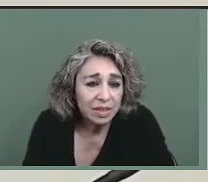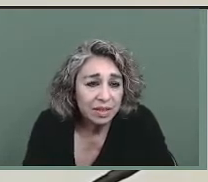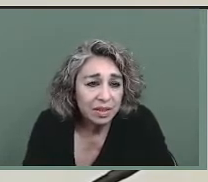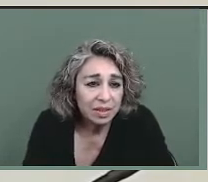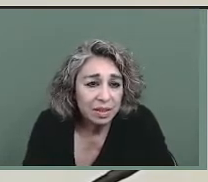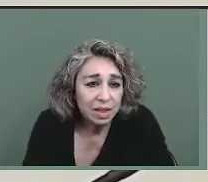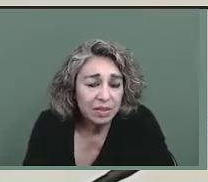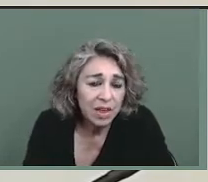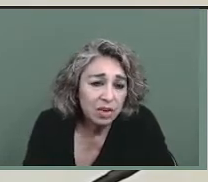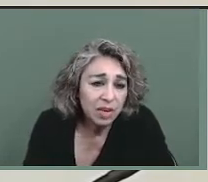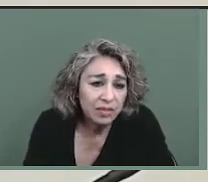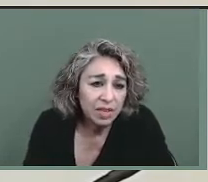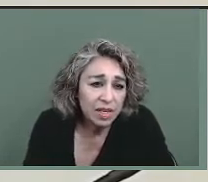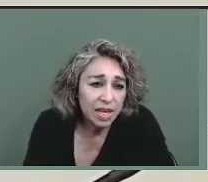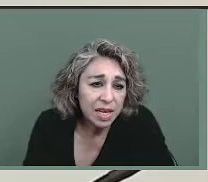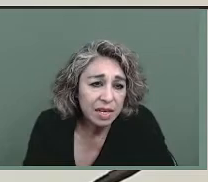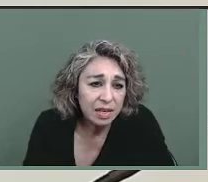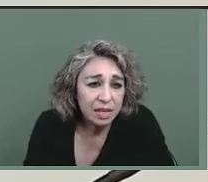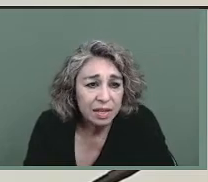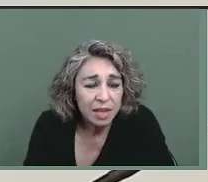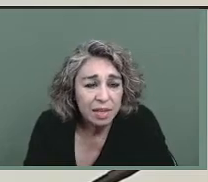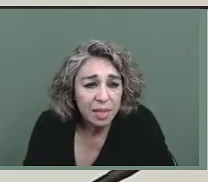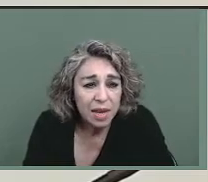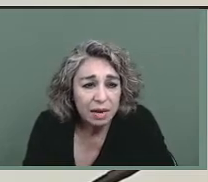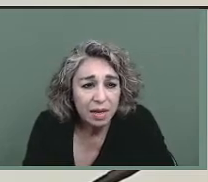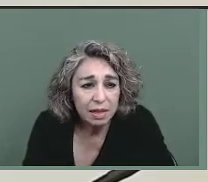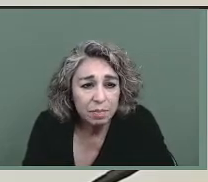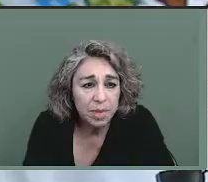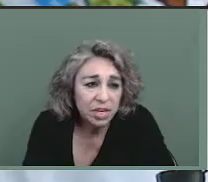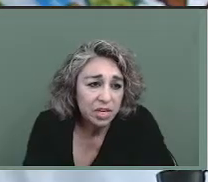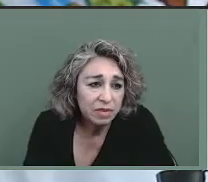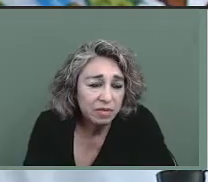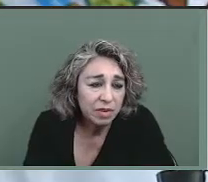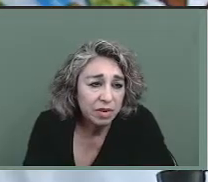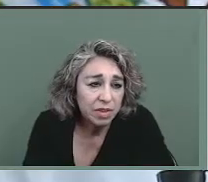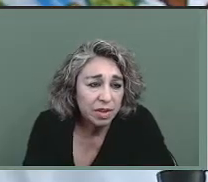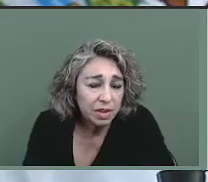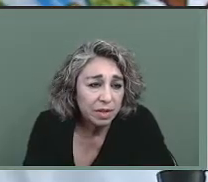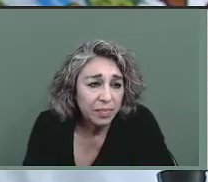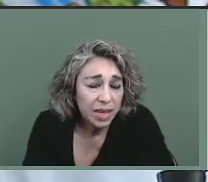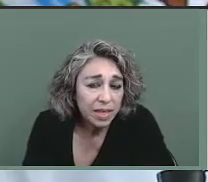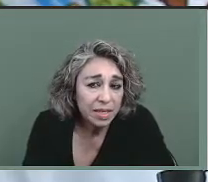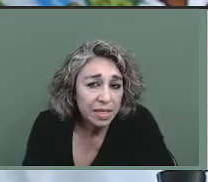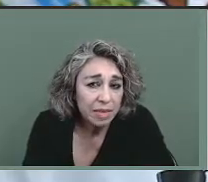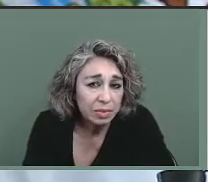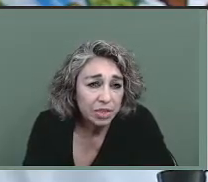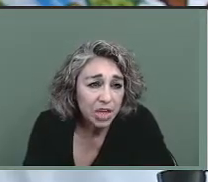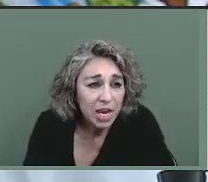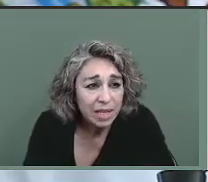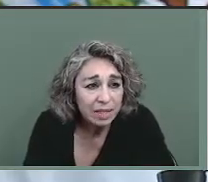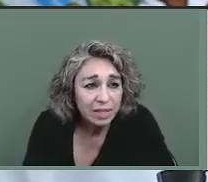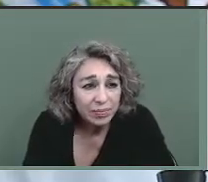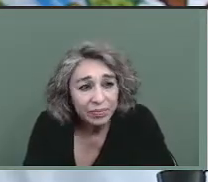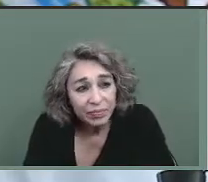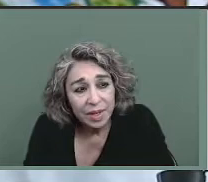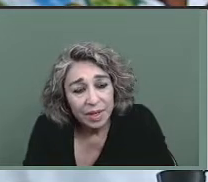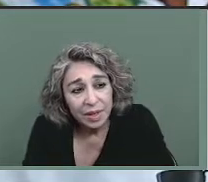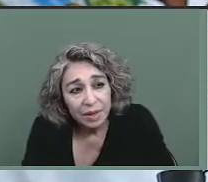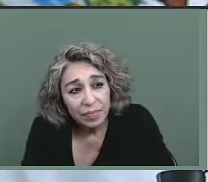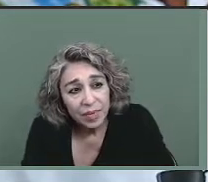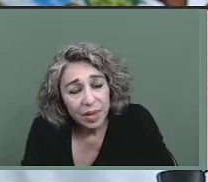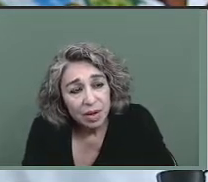still, if they don't give the 10, they might get the pension for the disabled child.